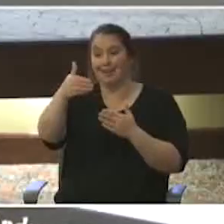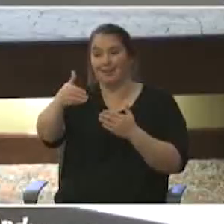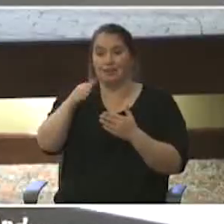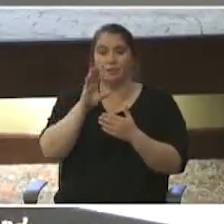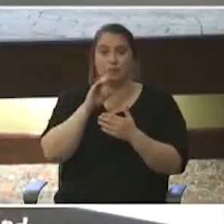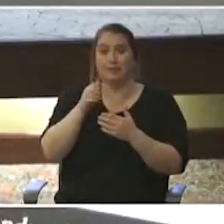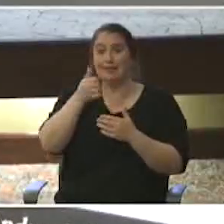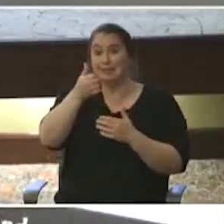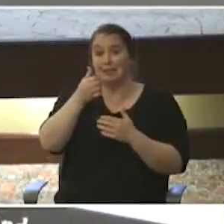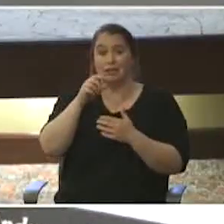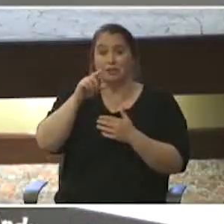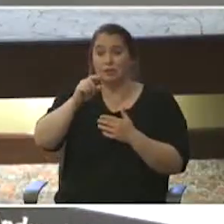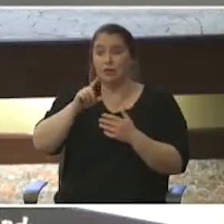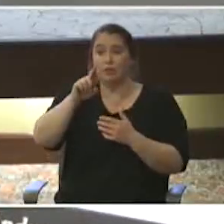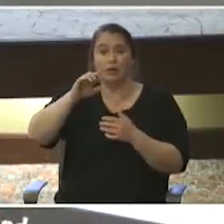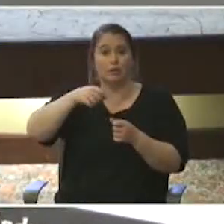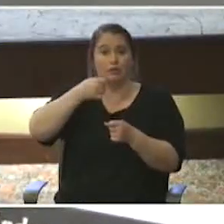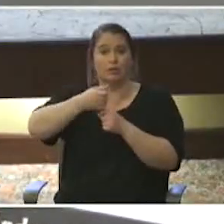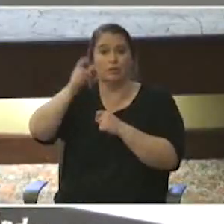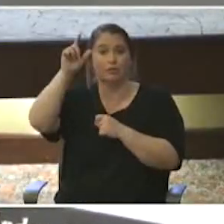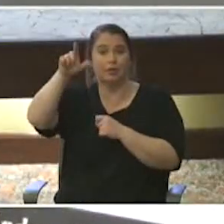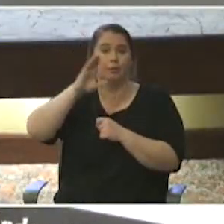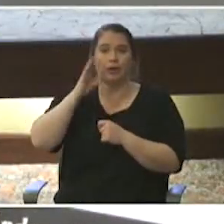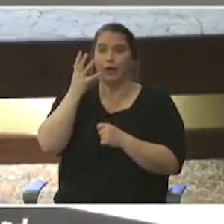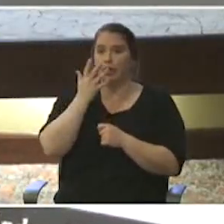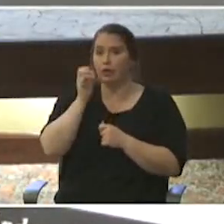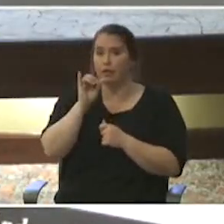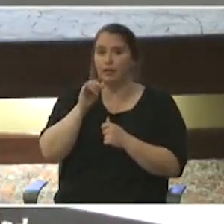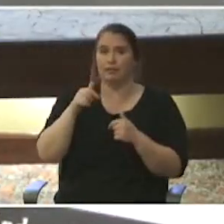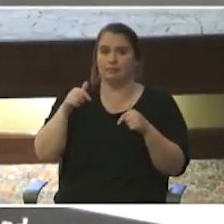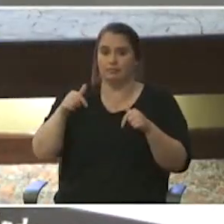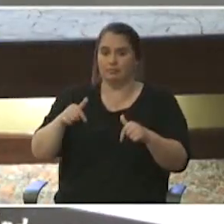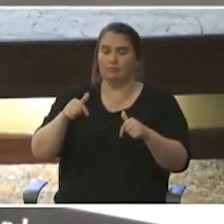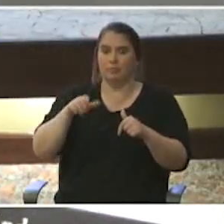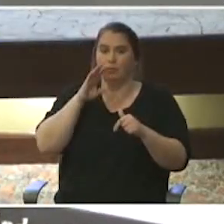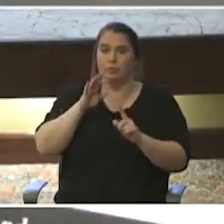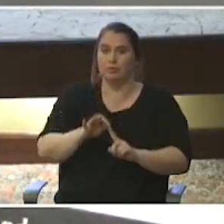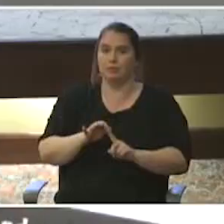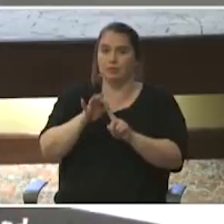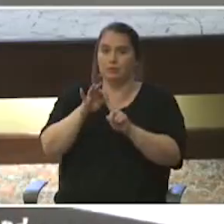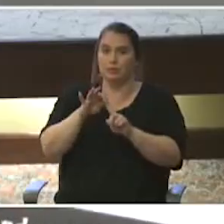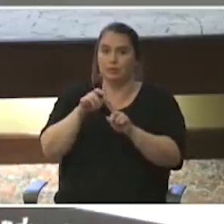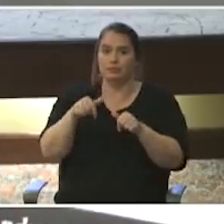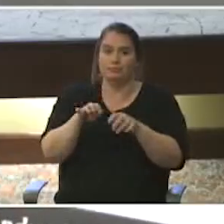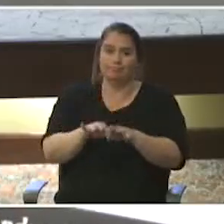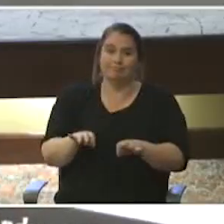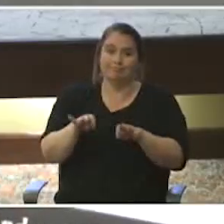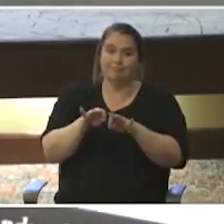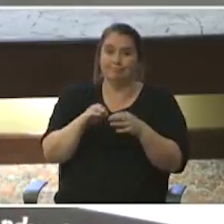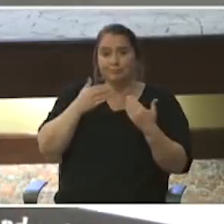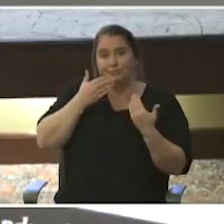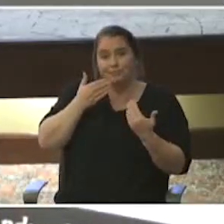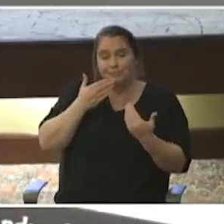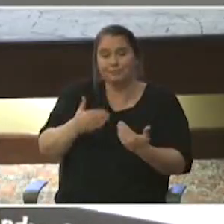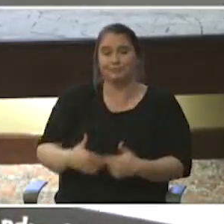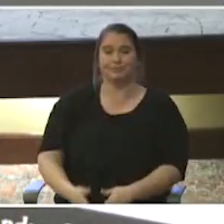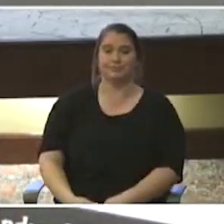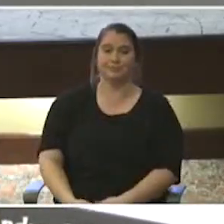20, 100 years, is going to be super special. So this is an important part of what you're doing. Thanks for all you're doing.